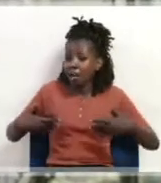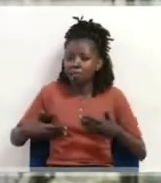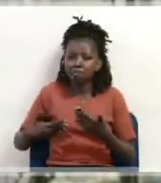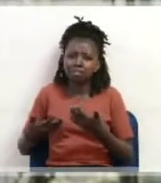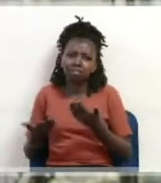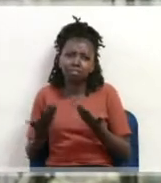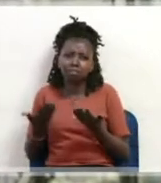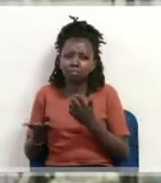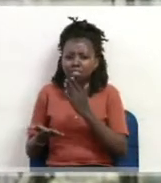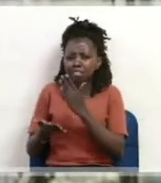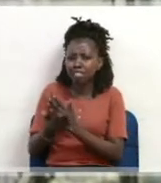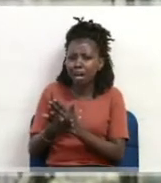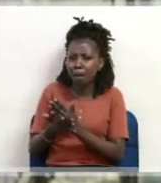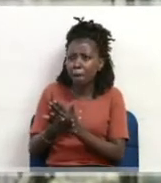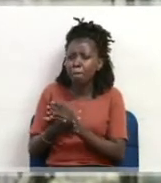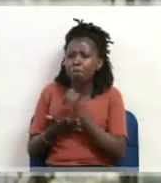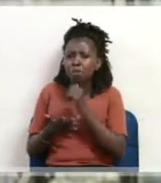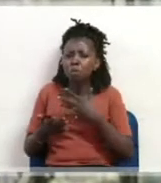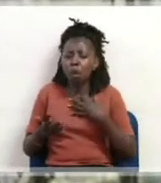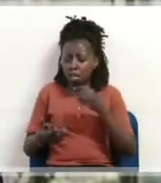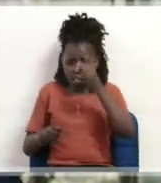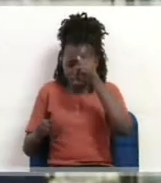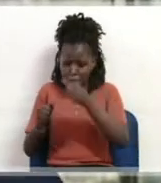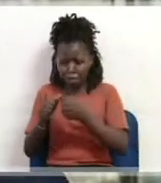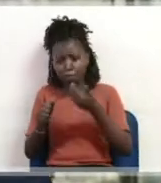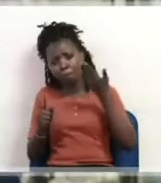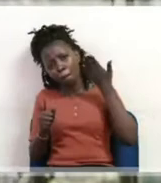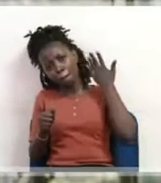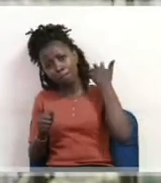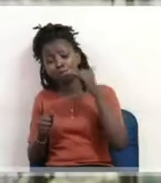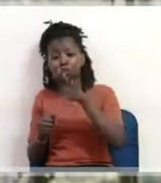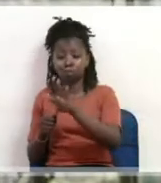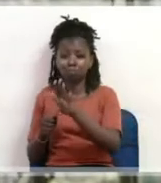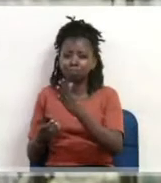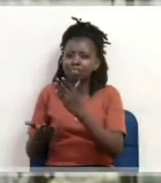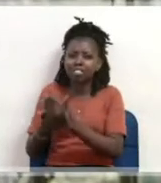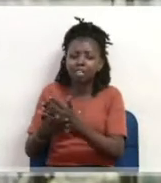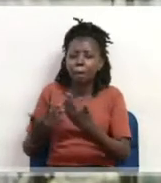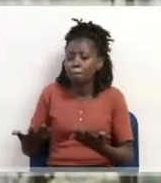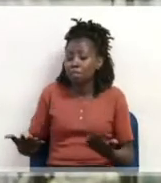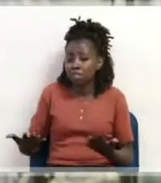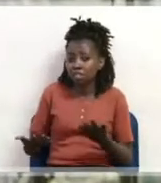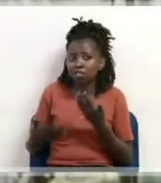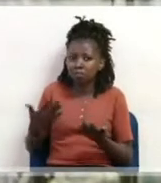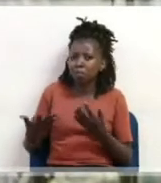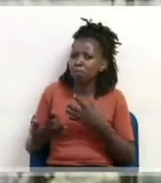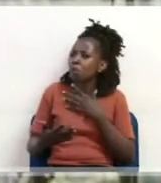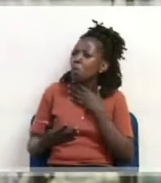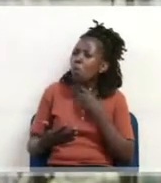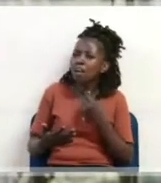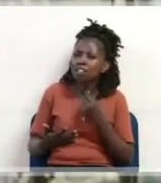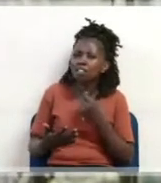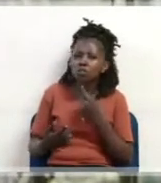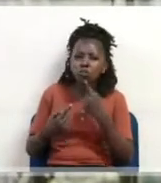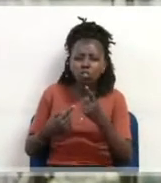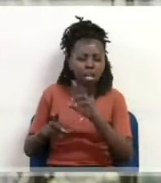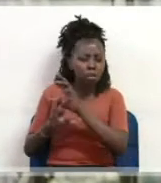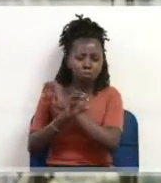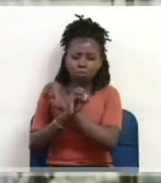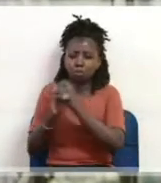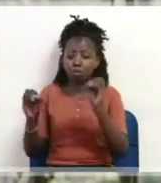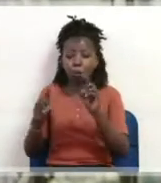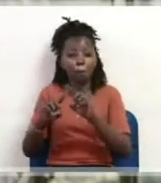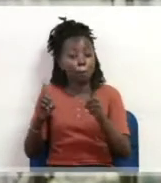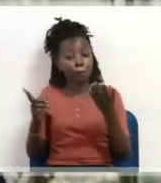your past, you don't want to remember anyway. There are some things that in the past you don't want even to mention. But the